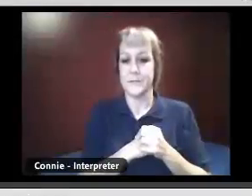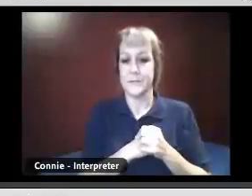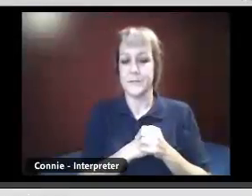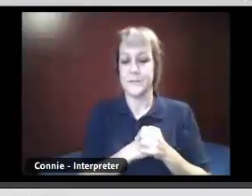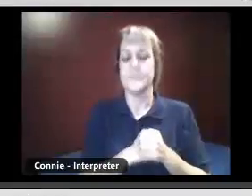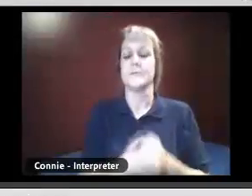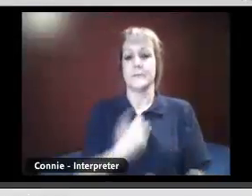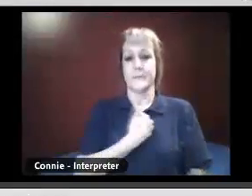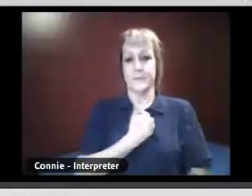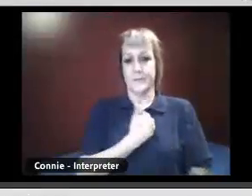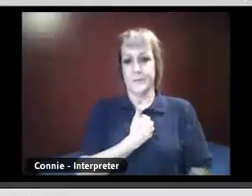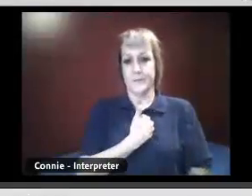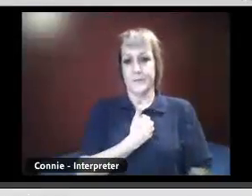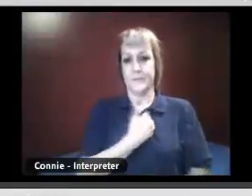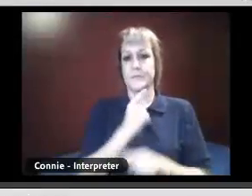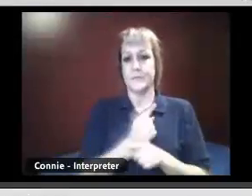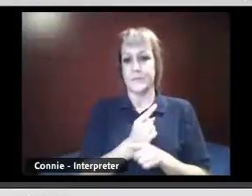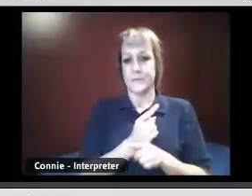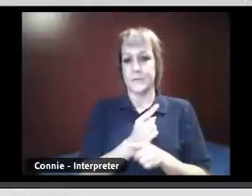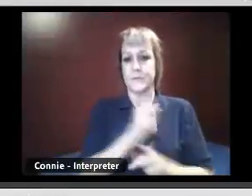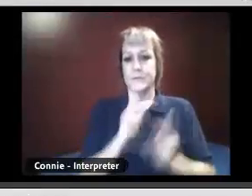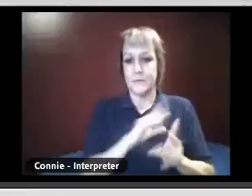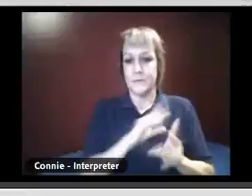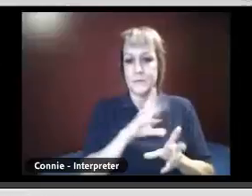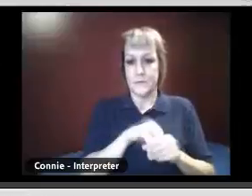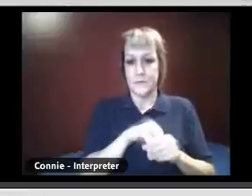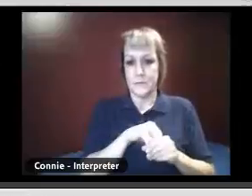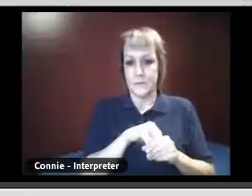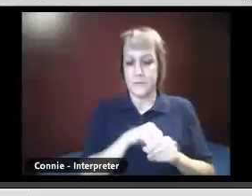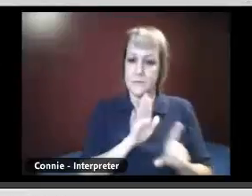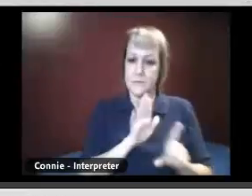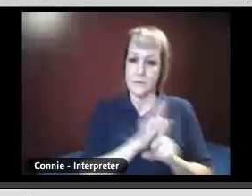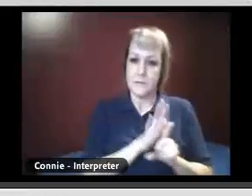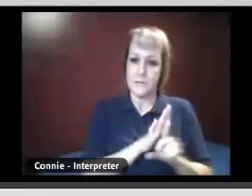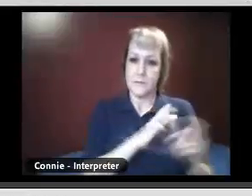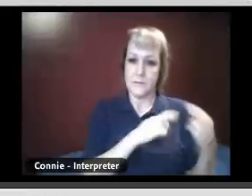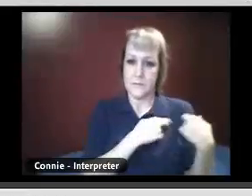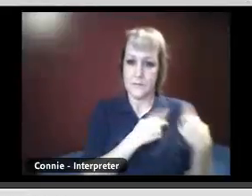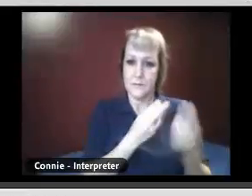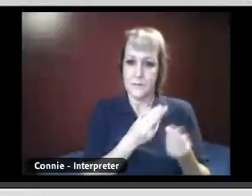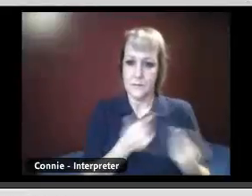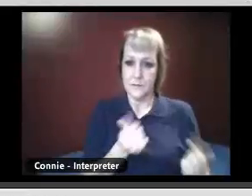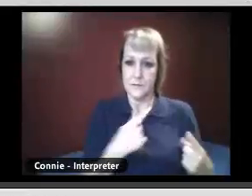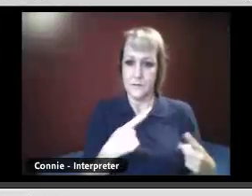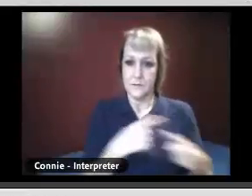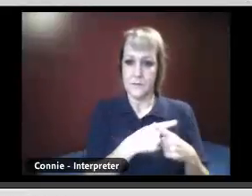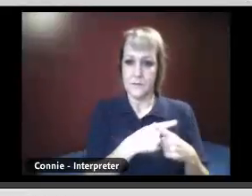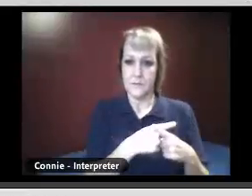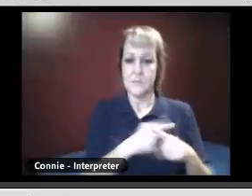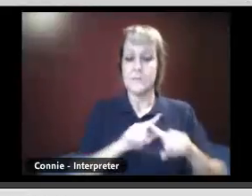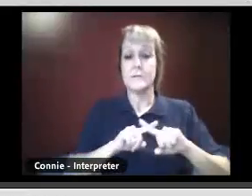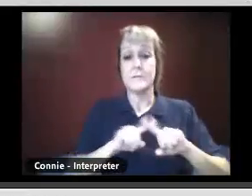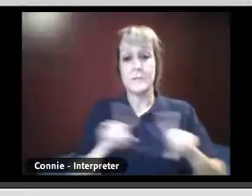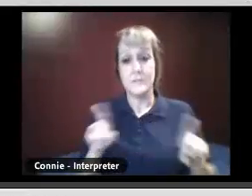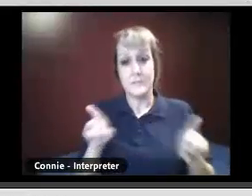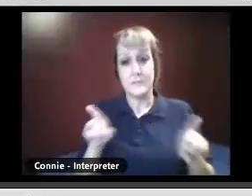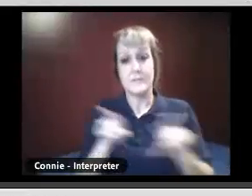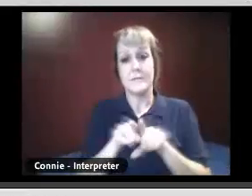Ourselves. Okay, ourselves, the original party. I mean, we own that. However, I also did see is